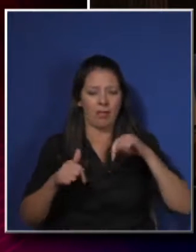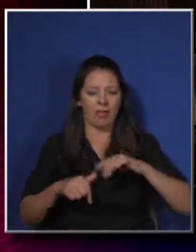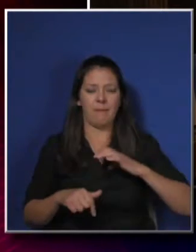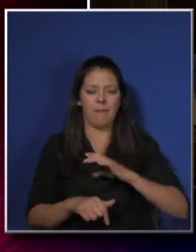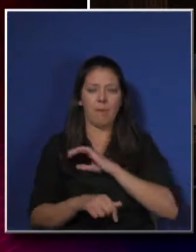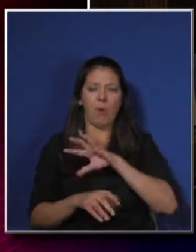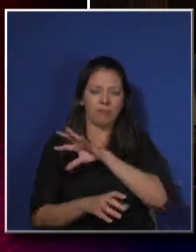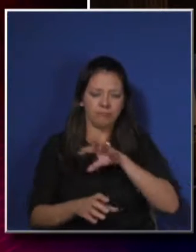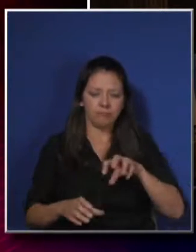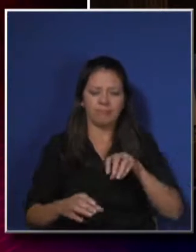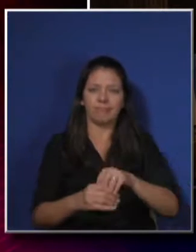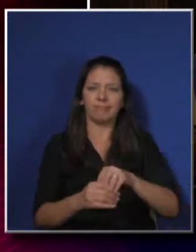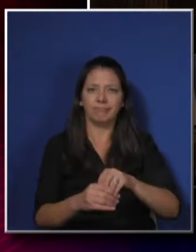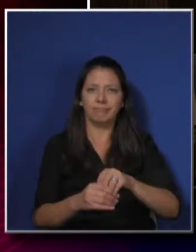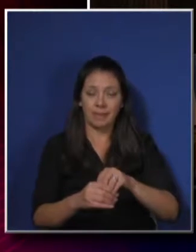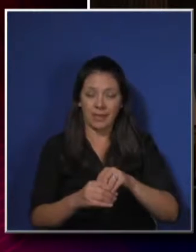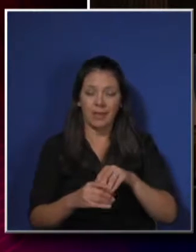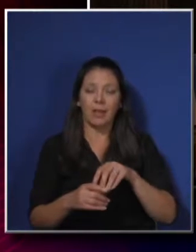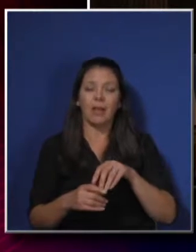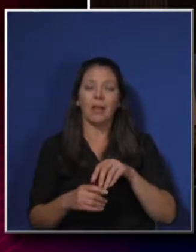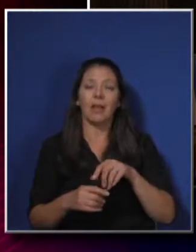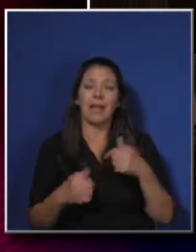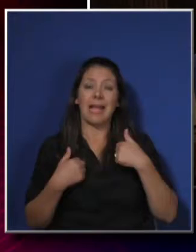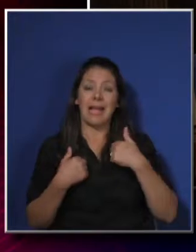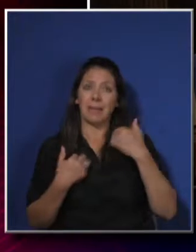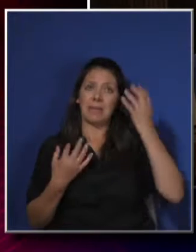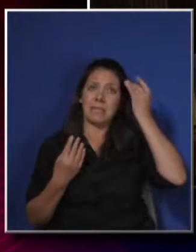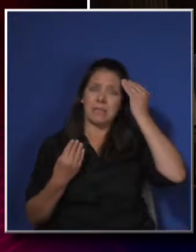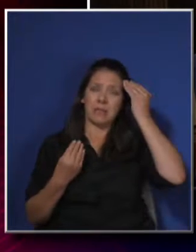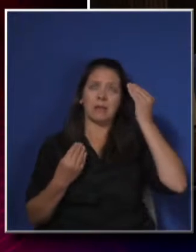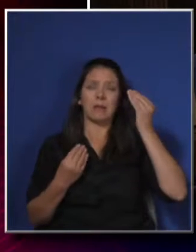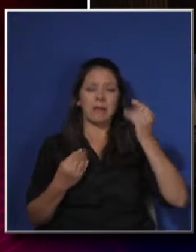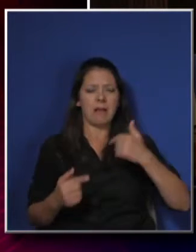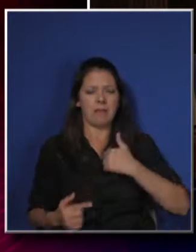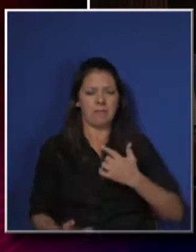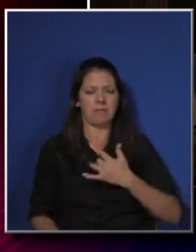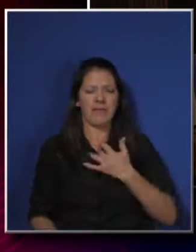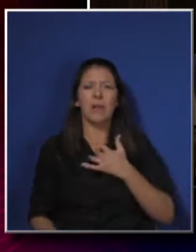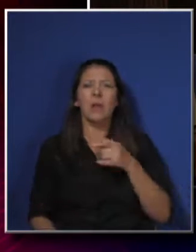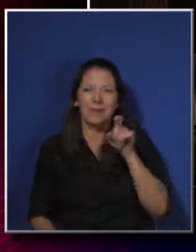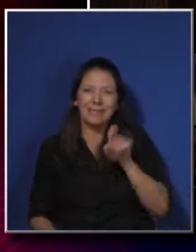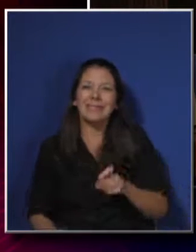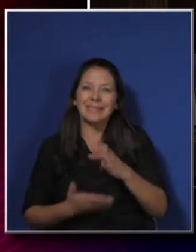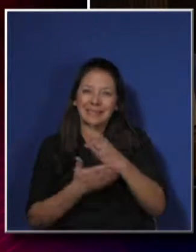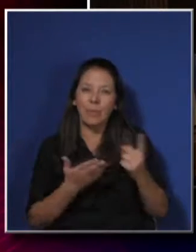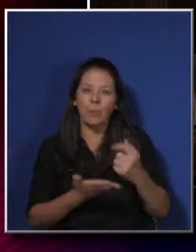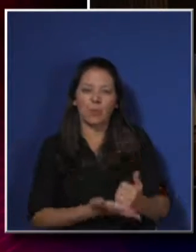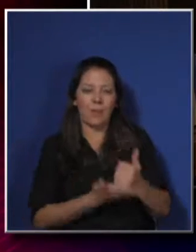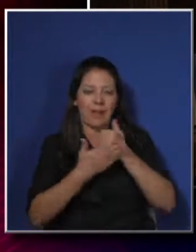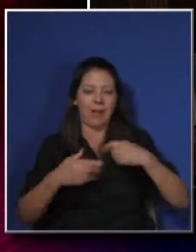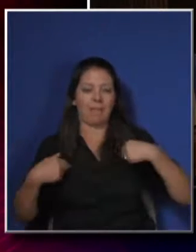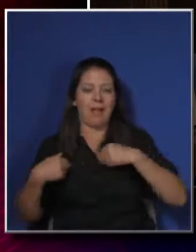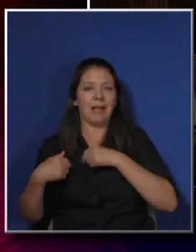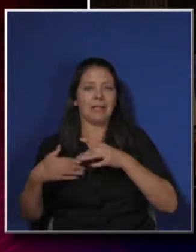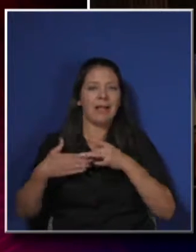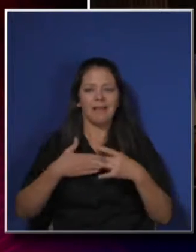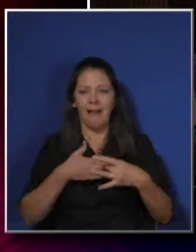in? I'm under the argument that says I feel we need someone to help guide us through that